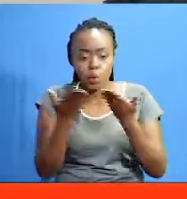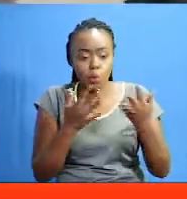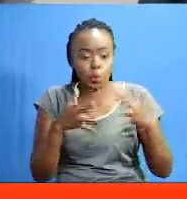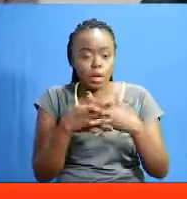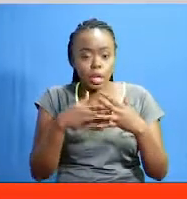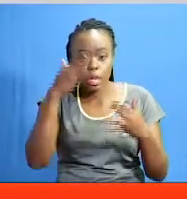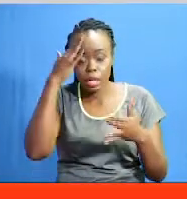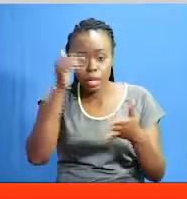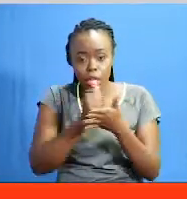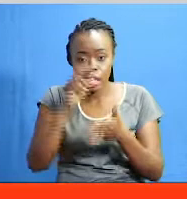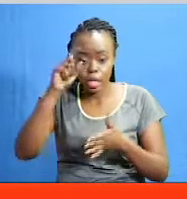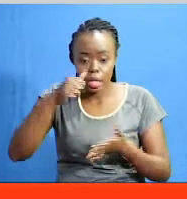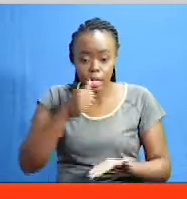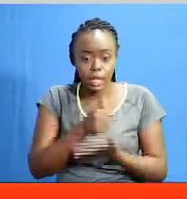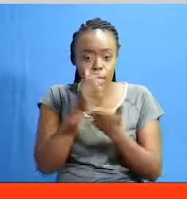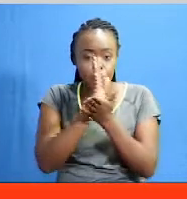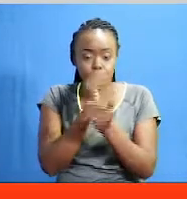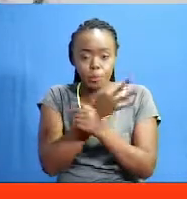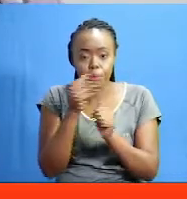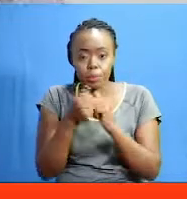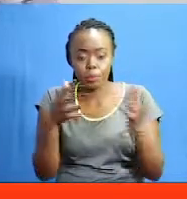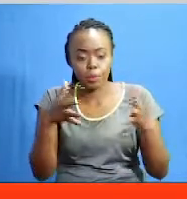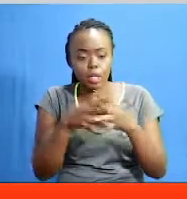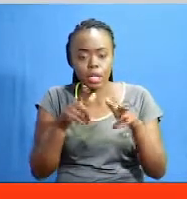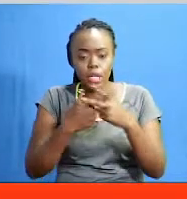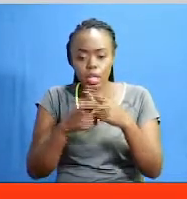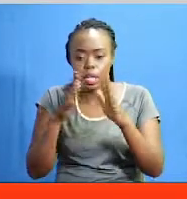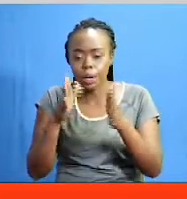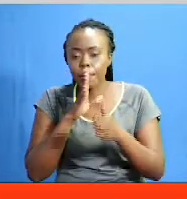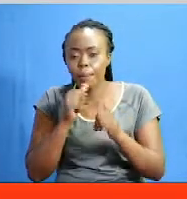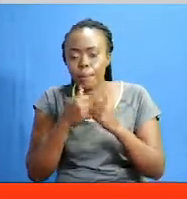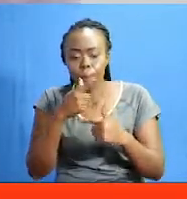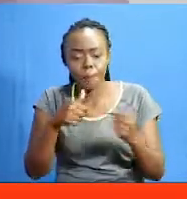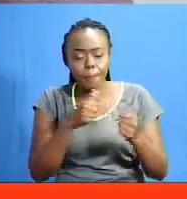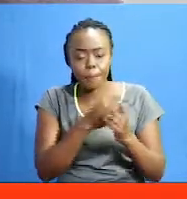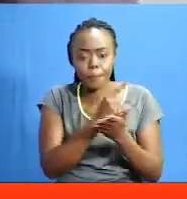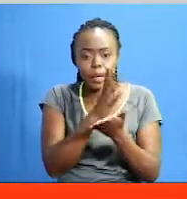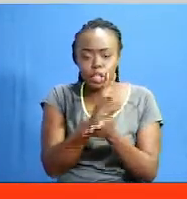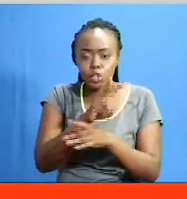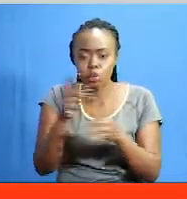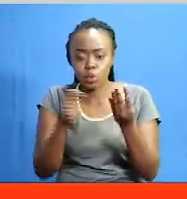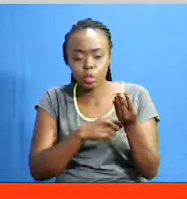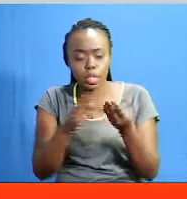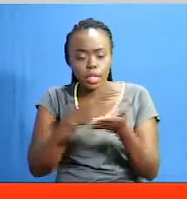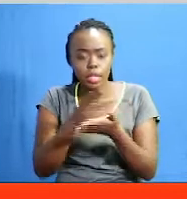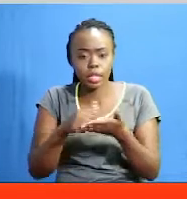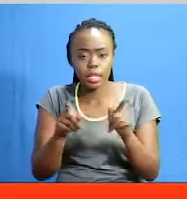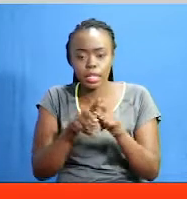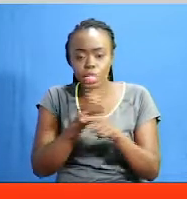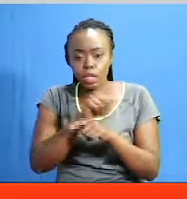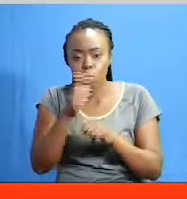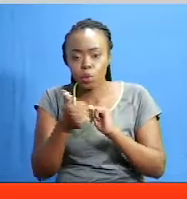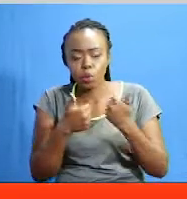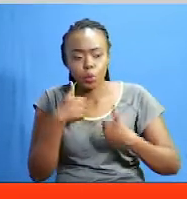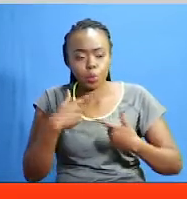Washington, America, noted the need of boosting the quality of engineers by applying a hands-on approach in training them. And I believe